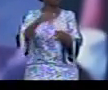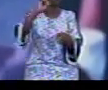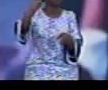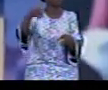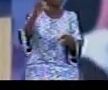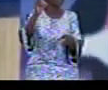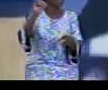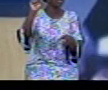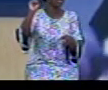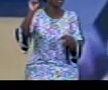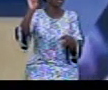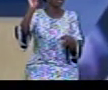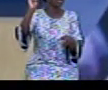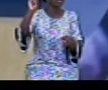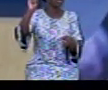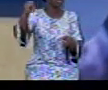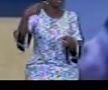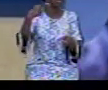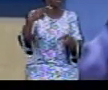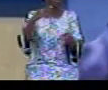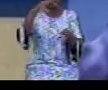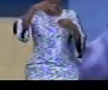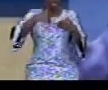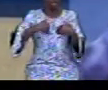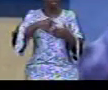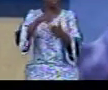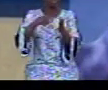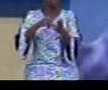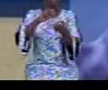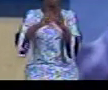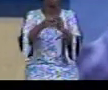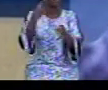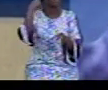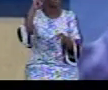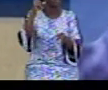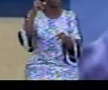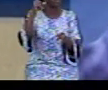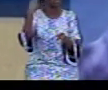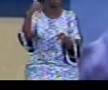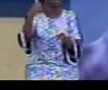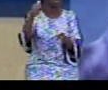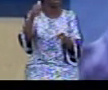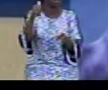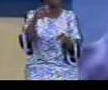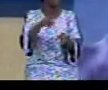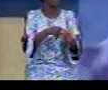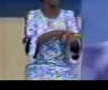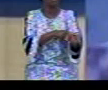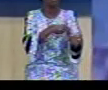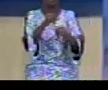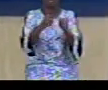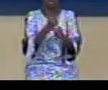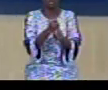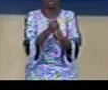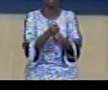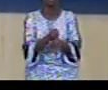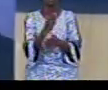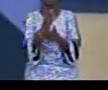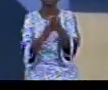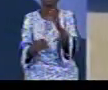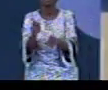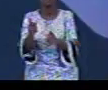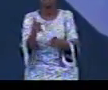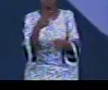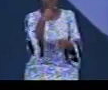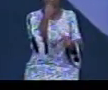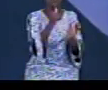He had this problem for 10 long years. Some people will say